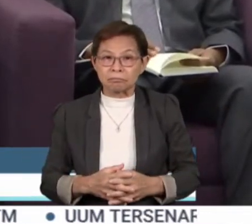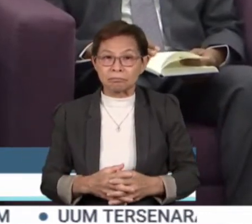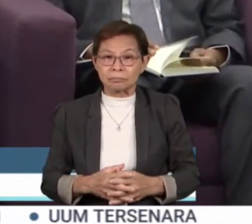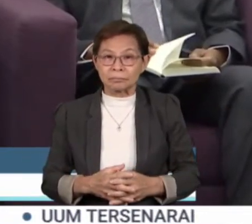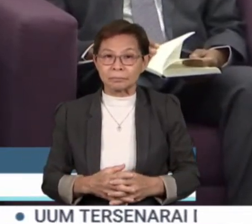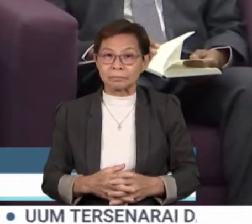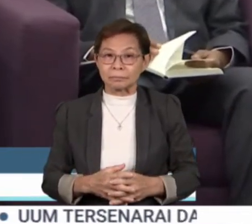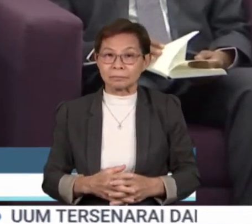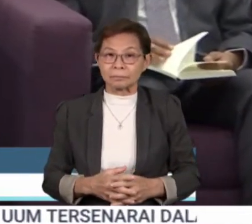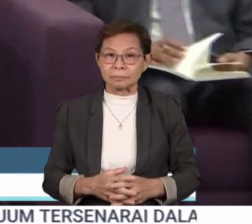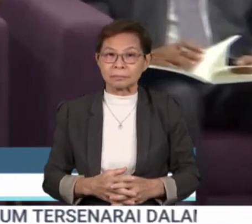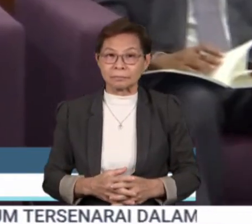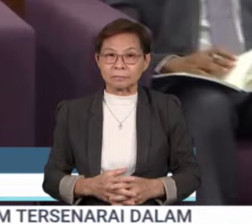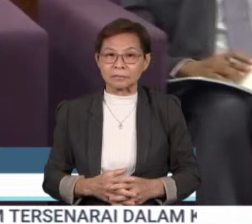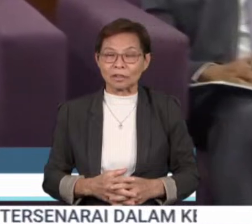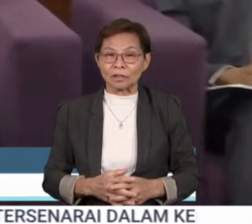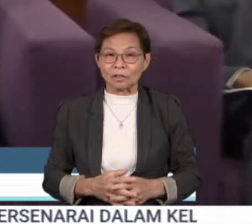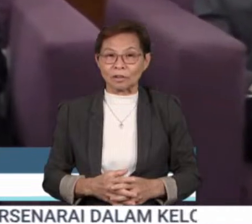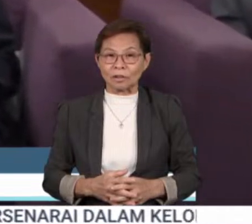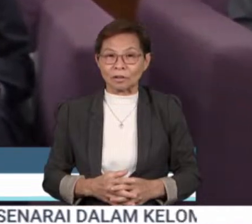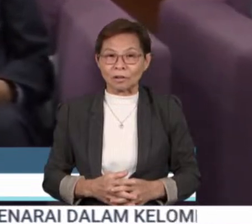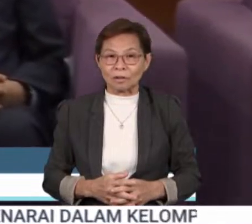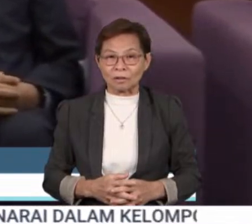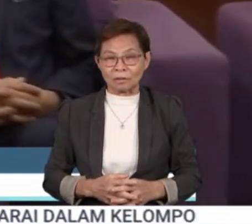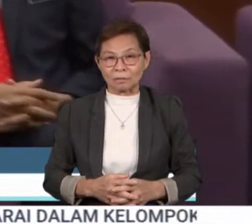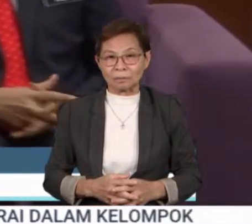Why any adjustments to the green electricity tariff? That one, for a different day. Okay. So,